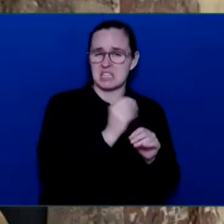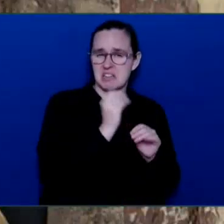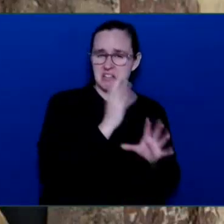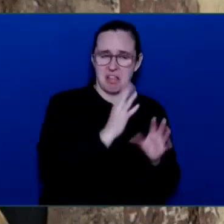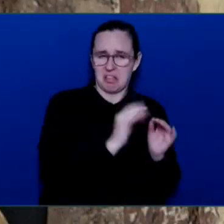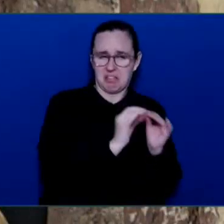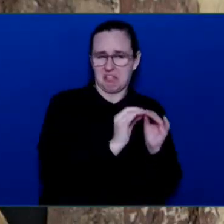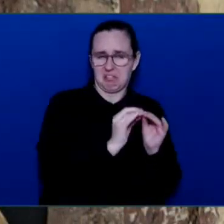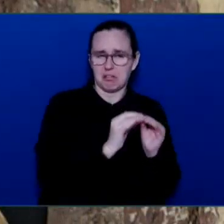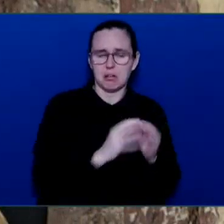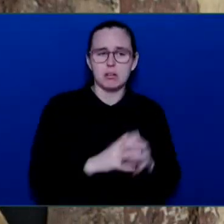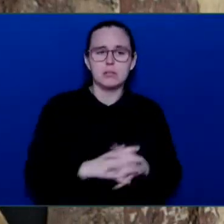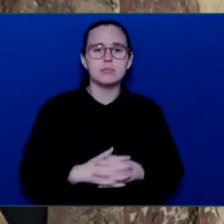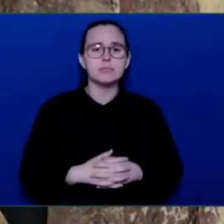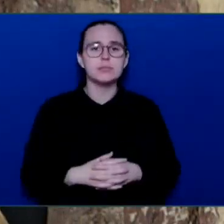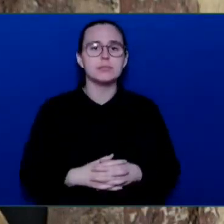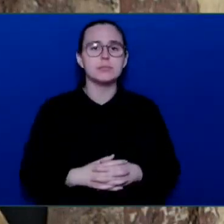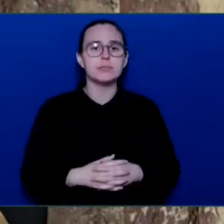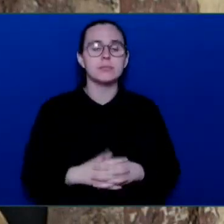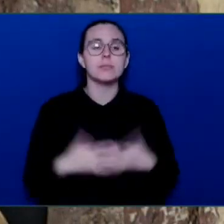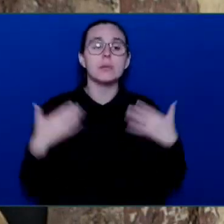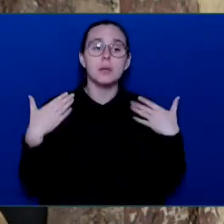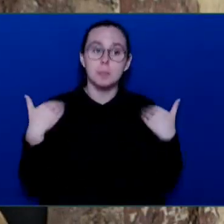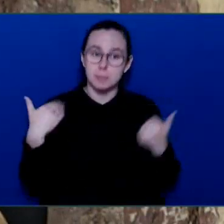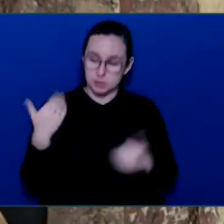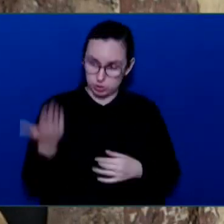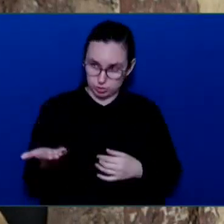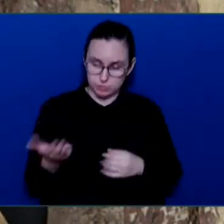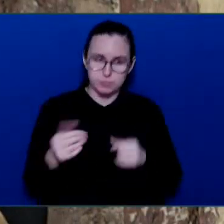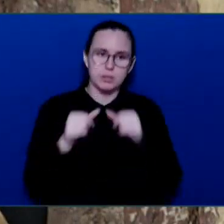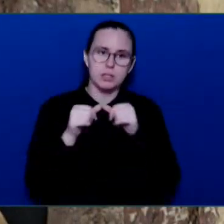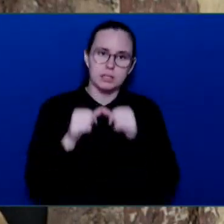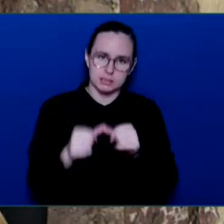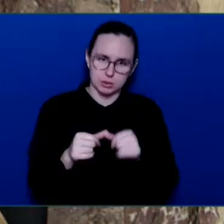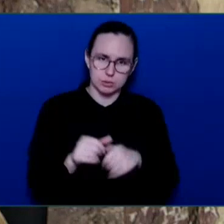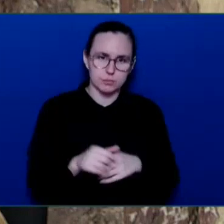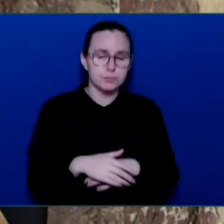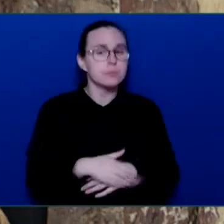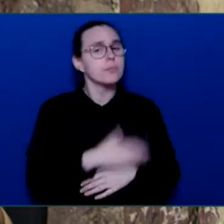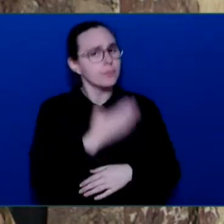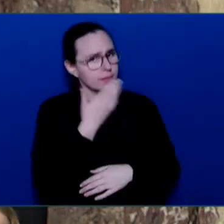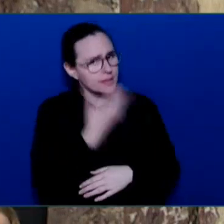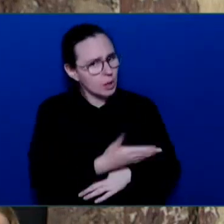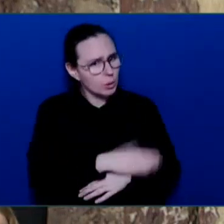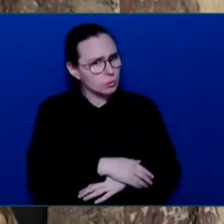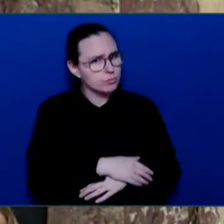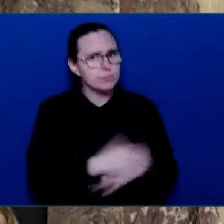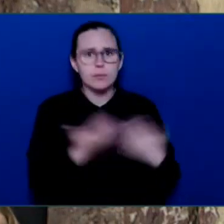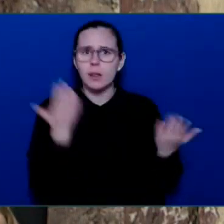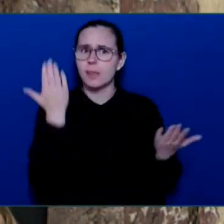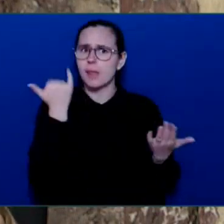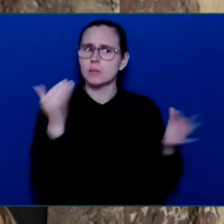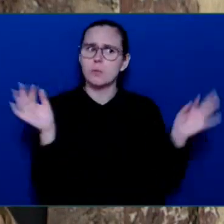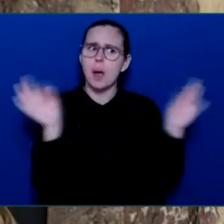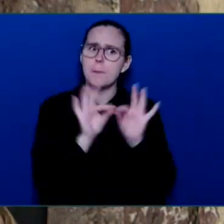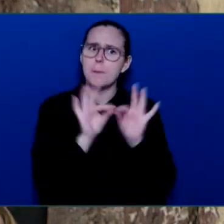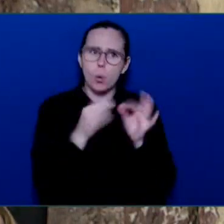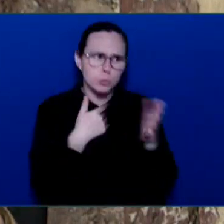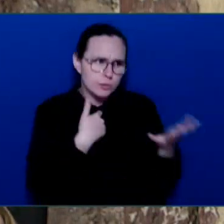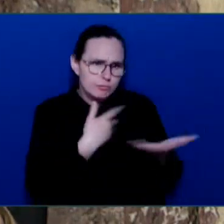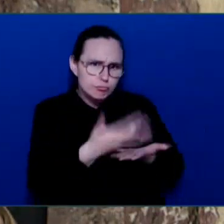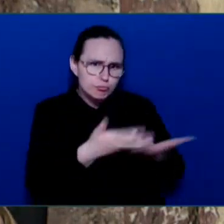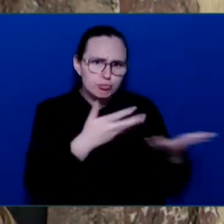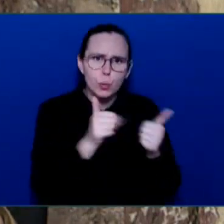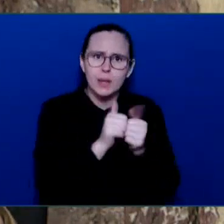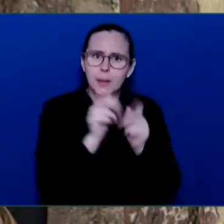Thank you, Honourable Speaker, and it's why it's so important when I talk to people in the interior and on Vancouver Island, why people